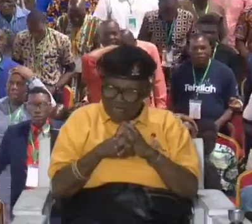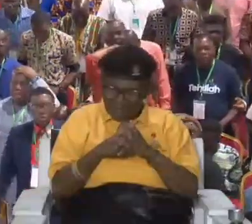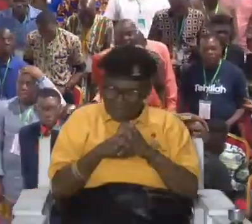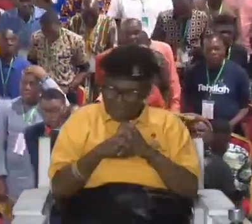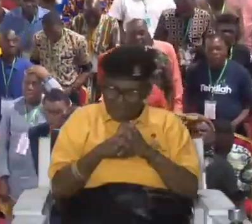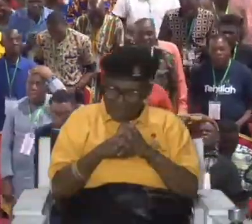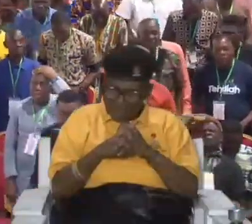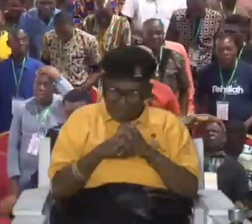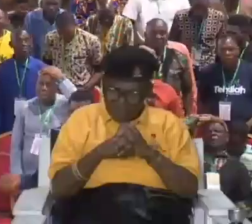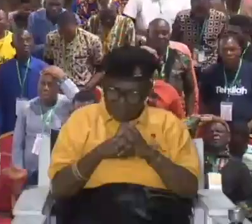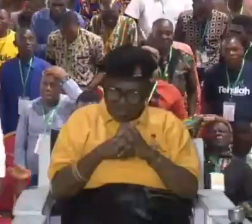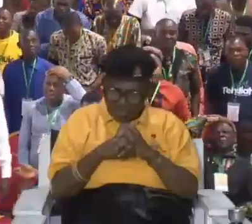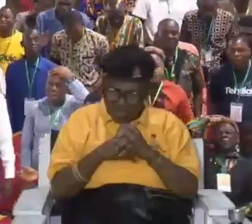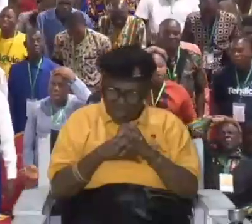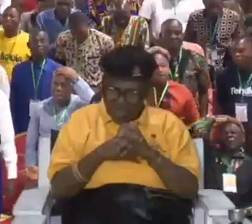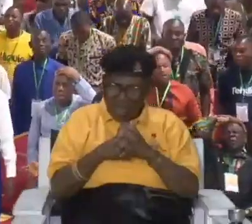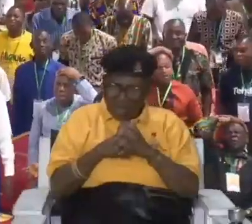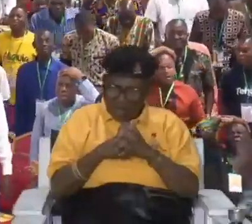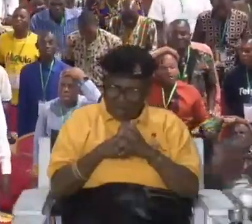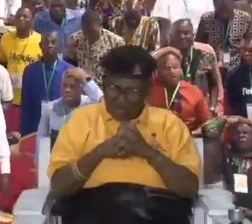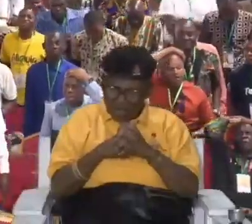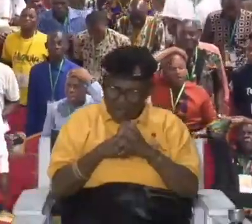Thank you, Jesus.